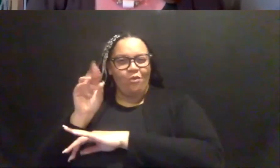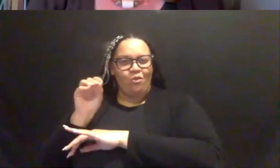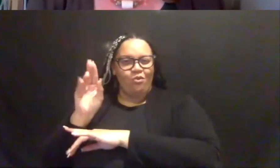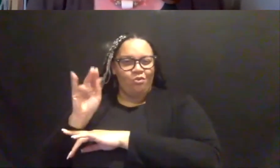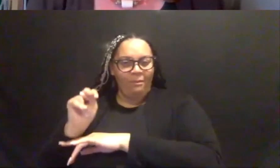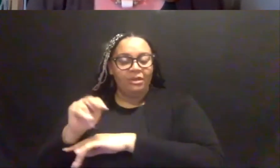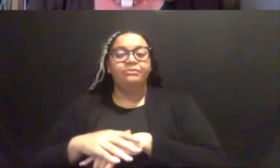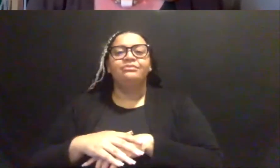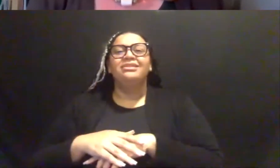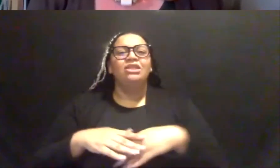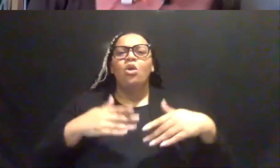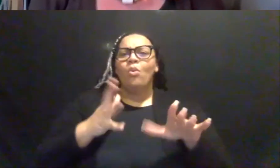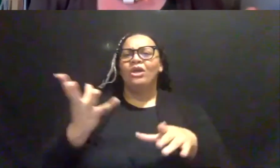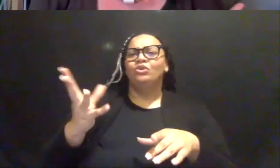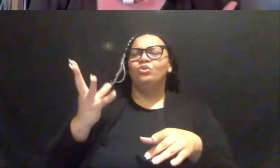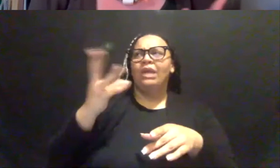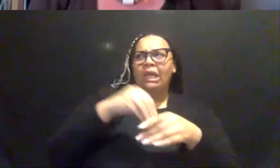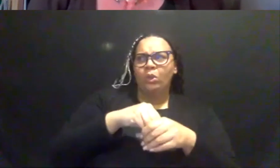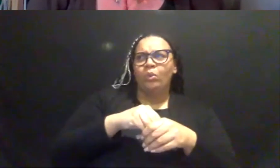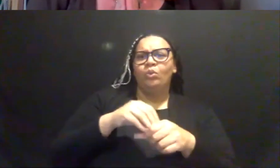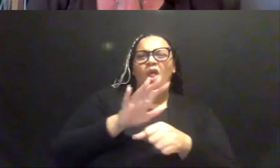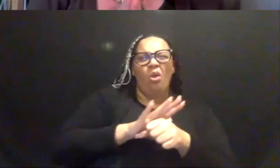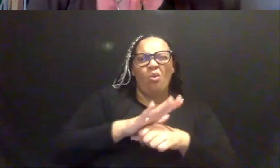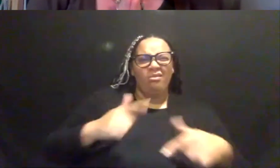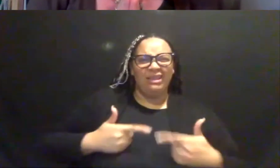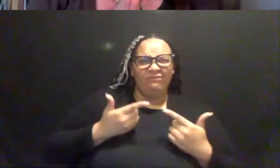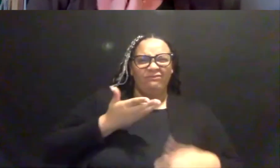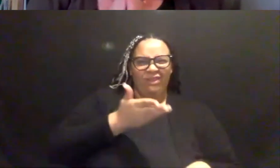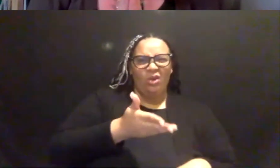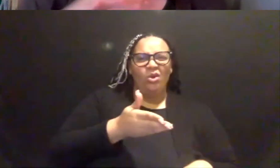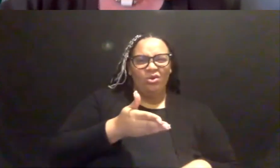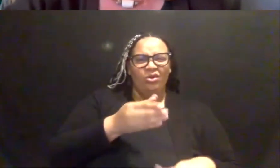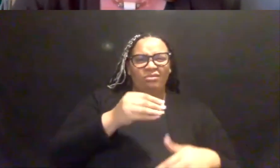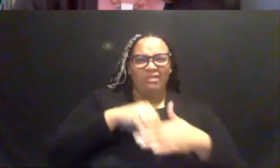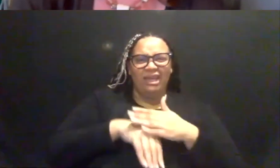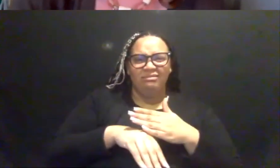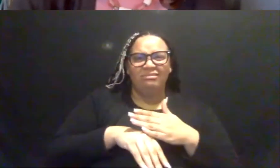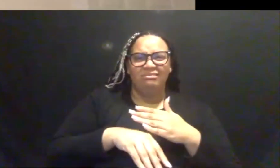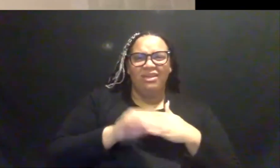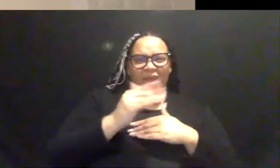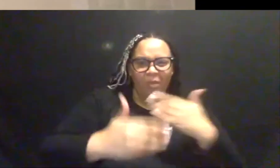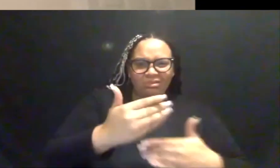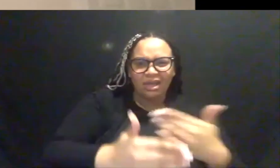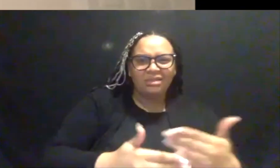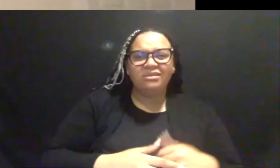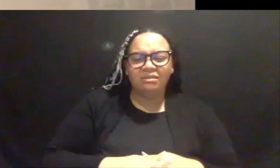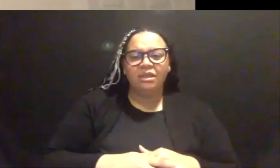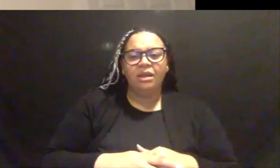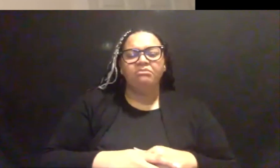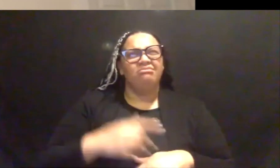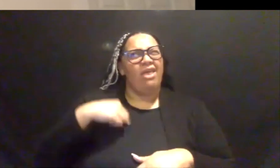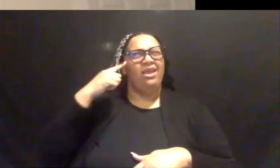to include local villagers in the solution? I apologize if you covered this already. Yes, and I